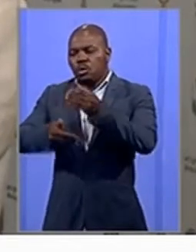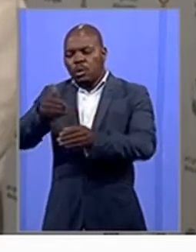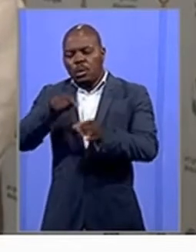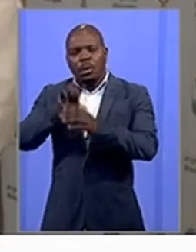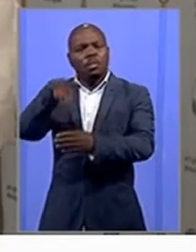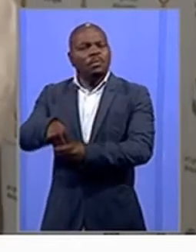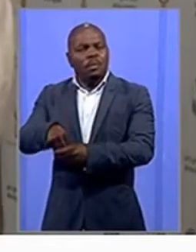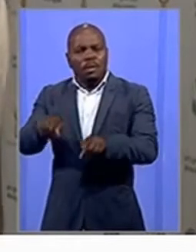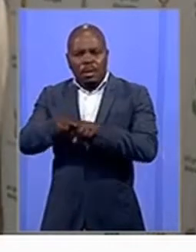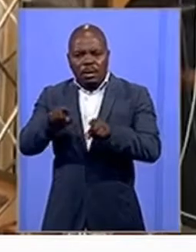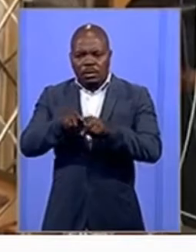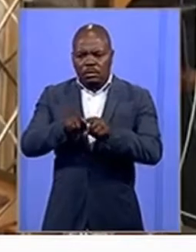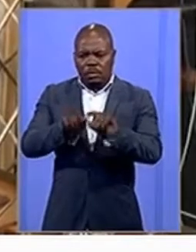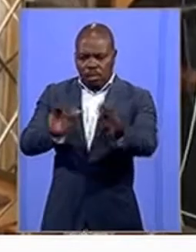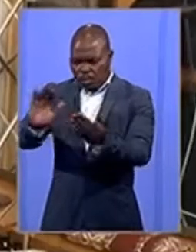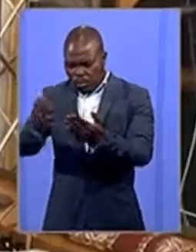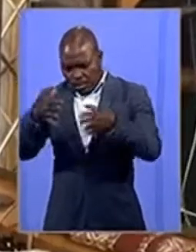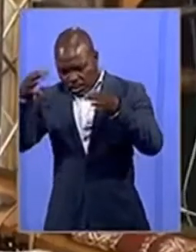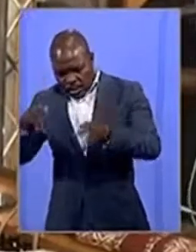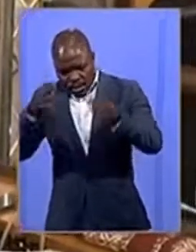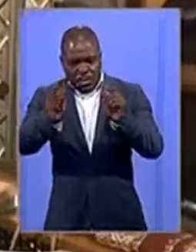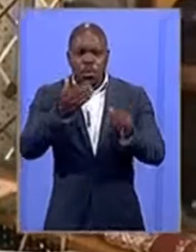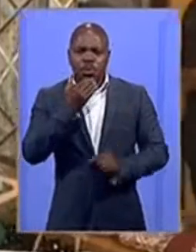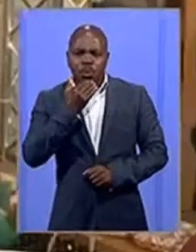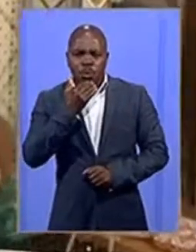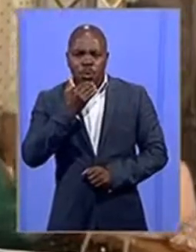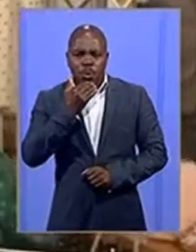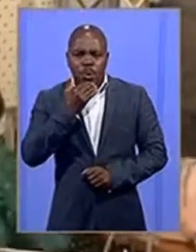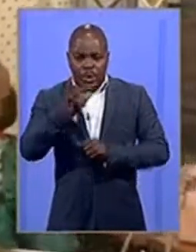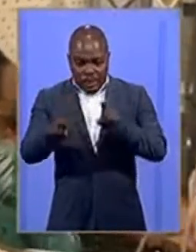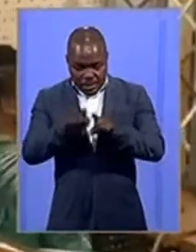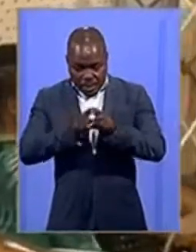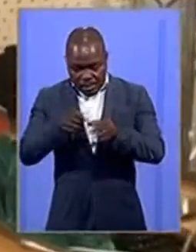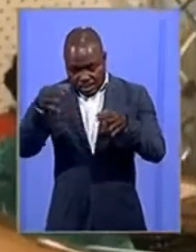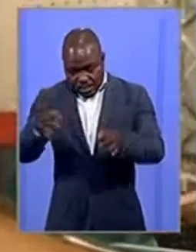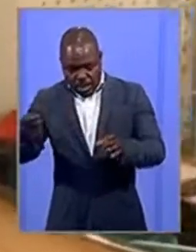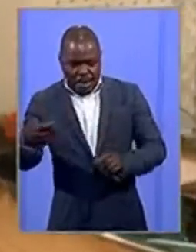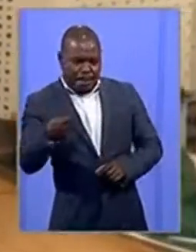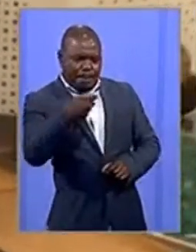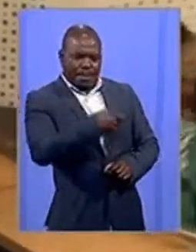including adjudication, and in the process were paid,